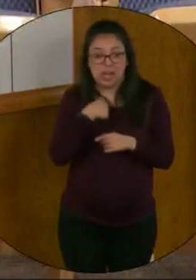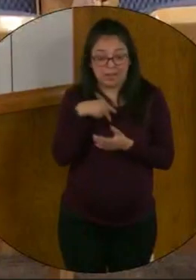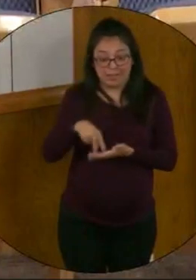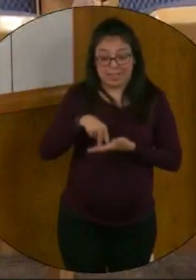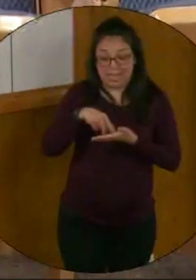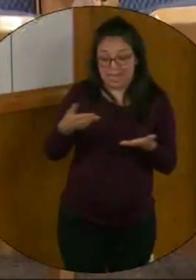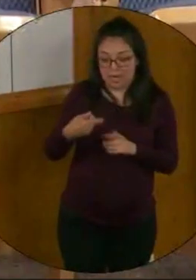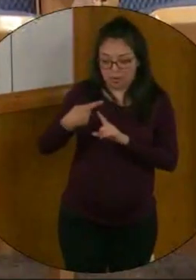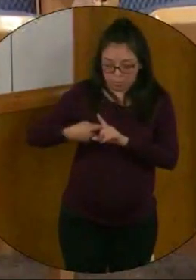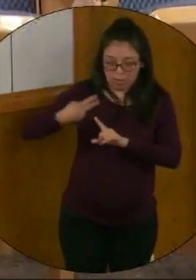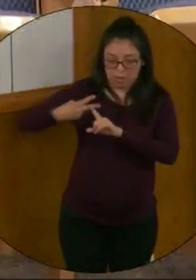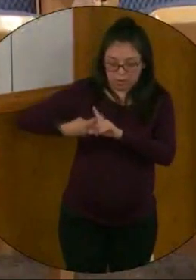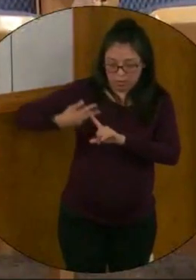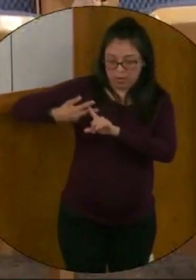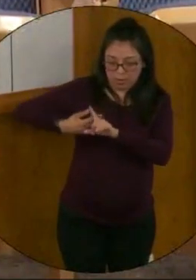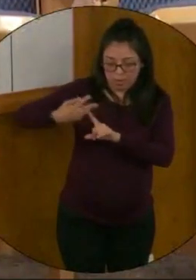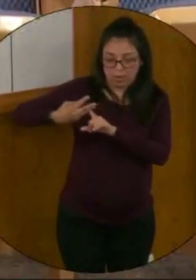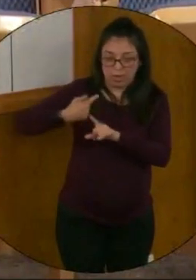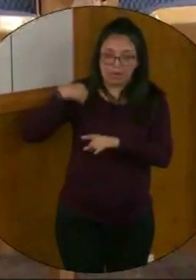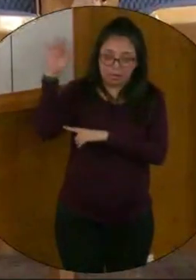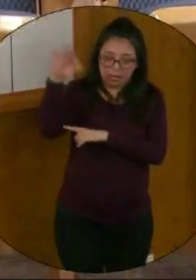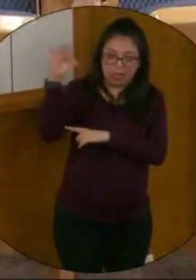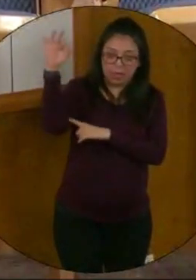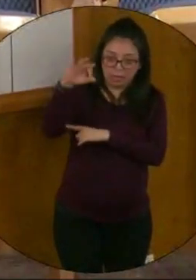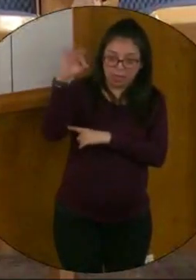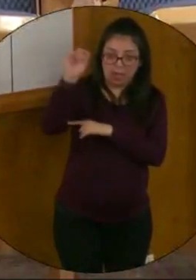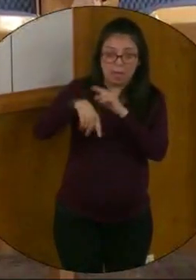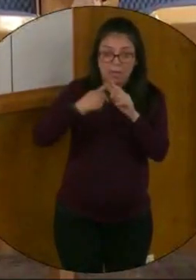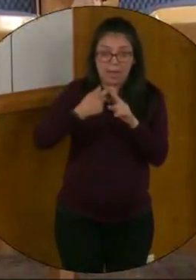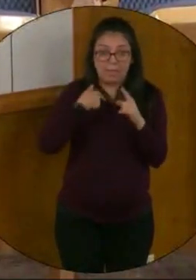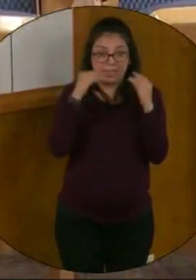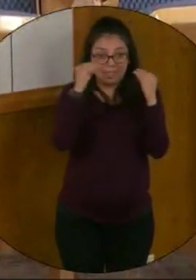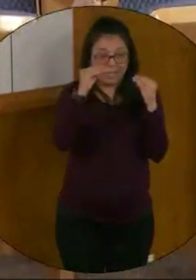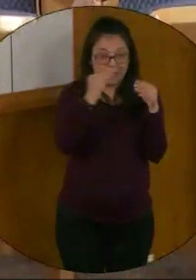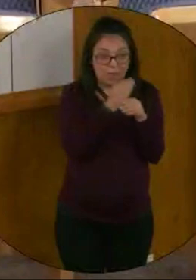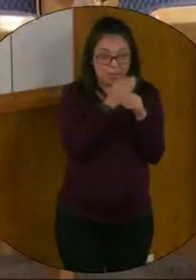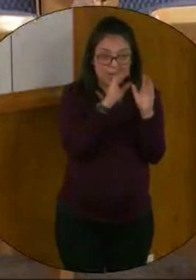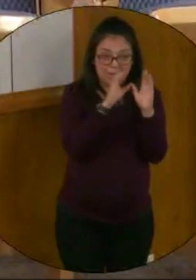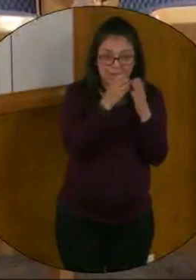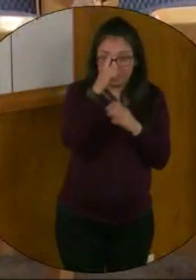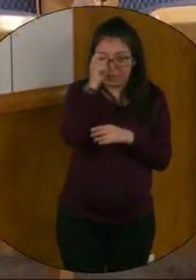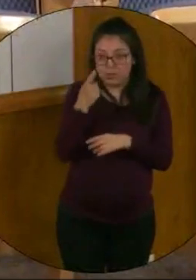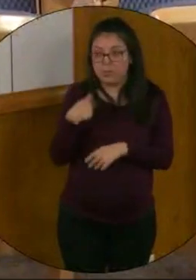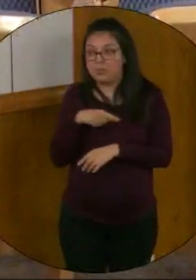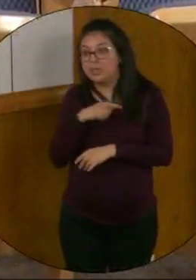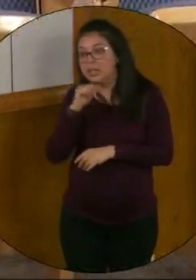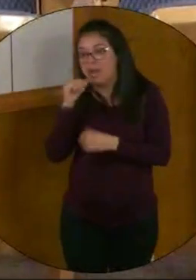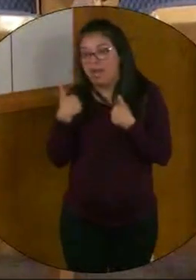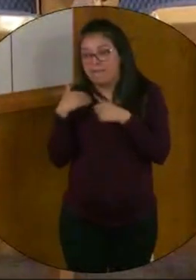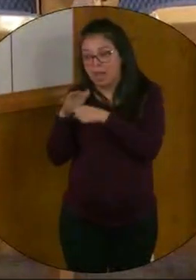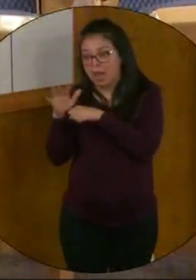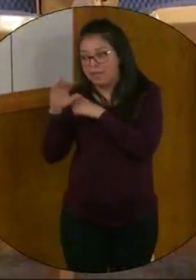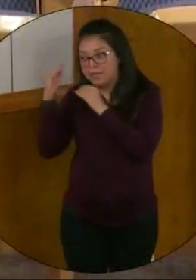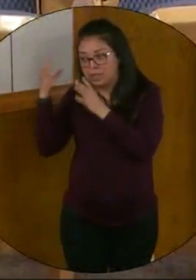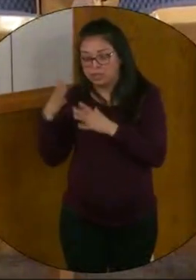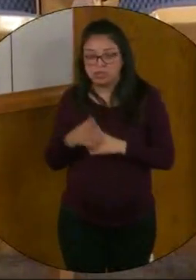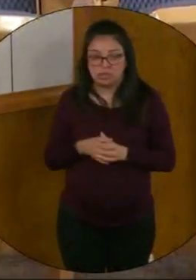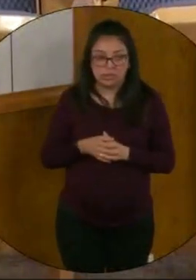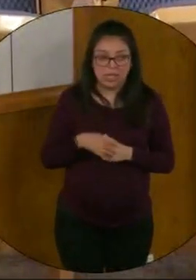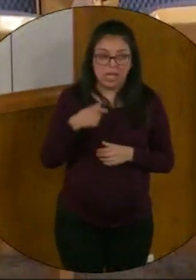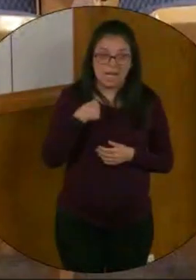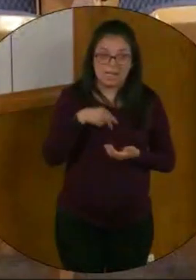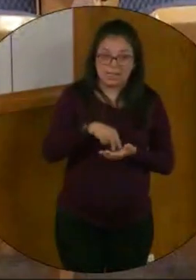here month after month, and I've told you about me having to teach a math class because we didn't have enough teachers, right?